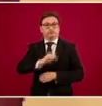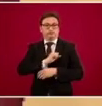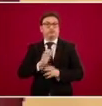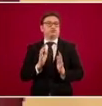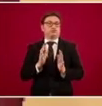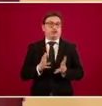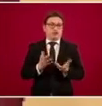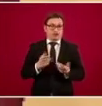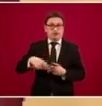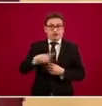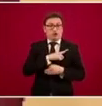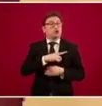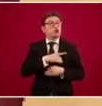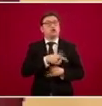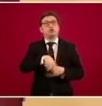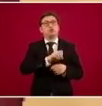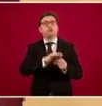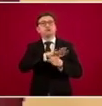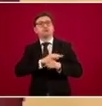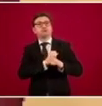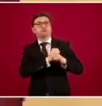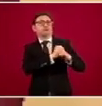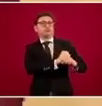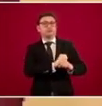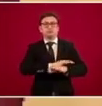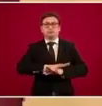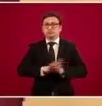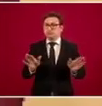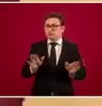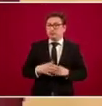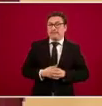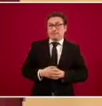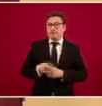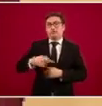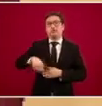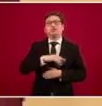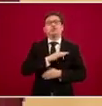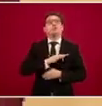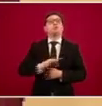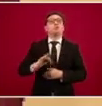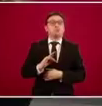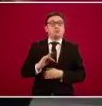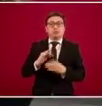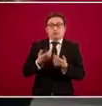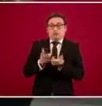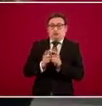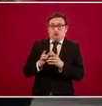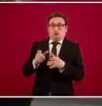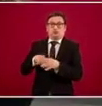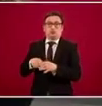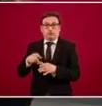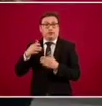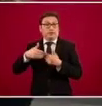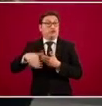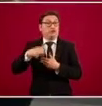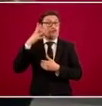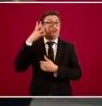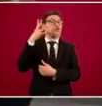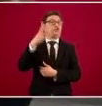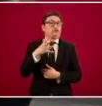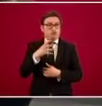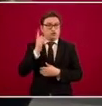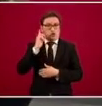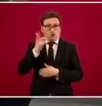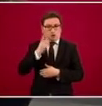happily we have this amount of people who have recovered, and nowadays currently they